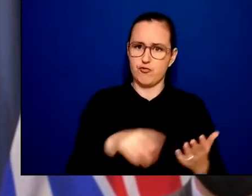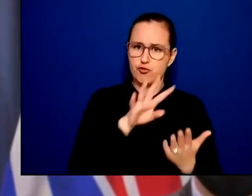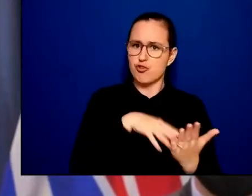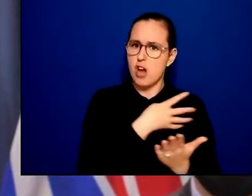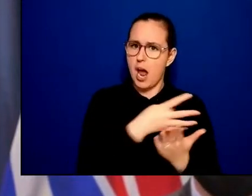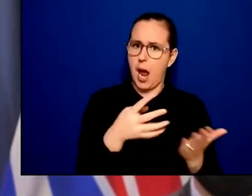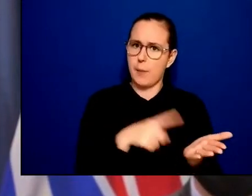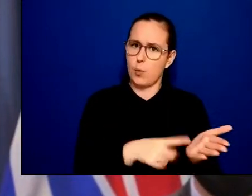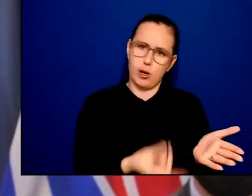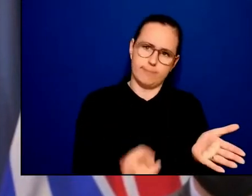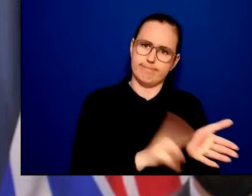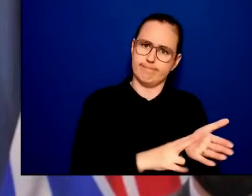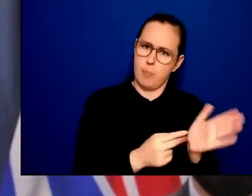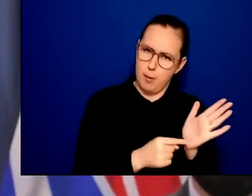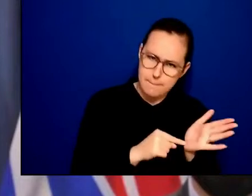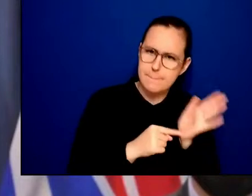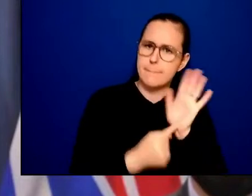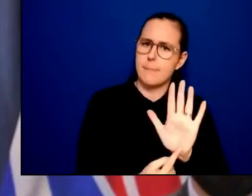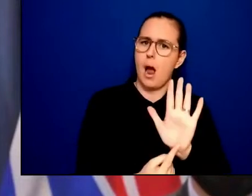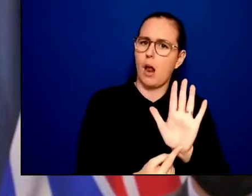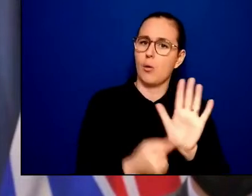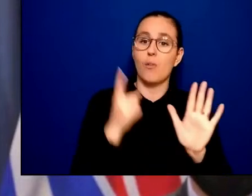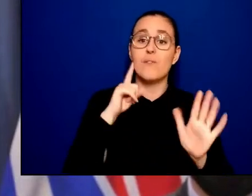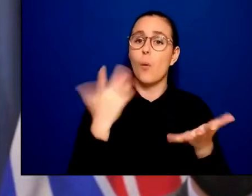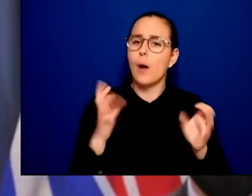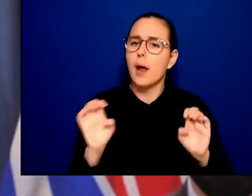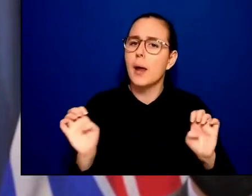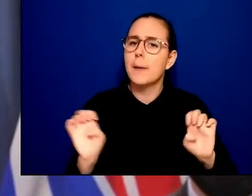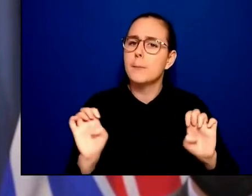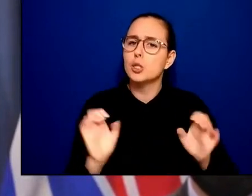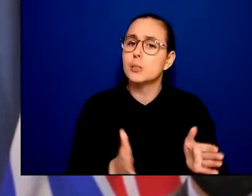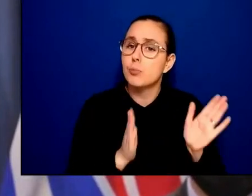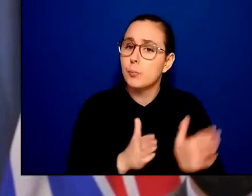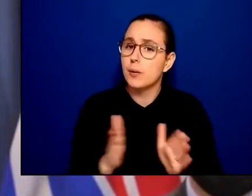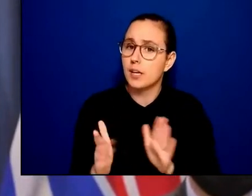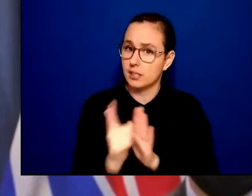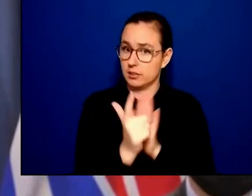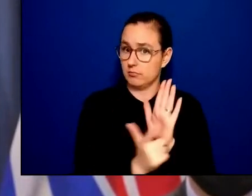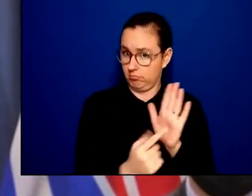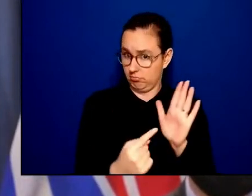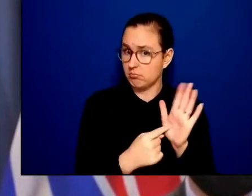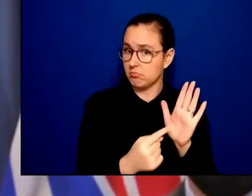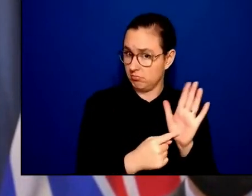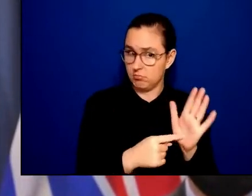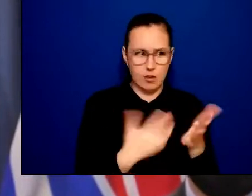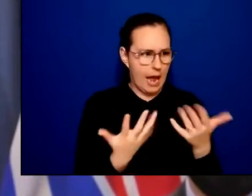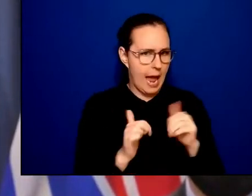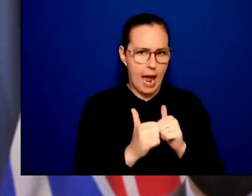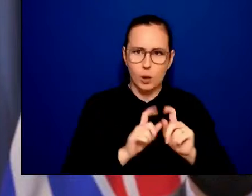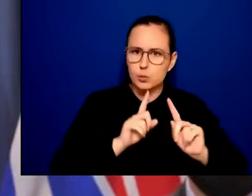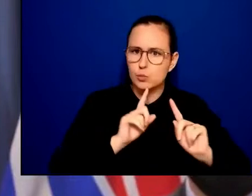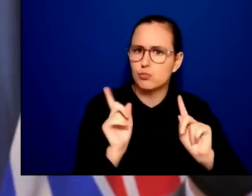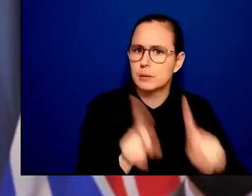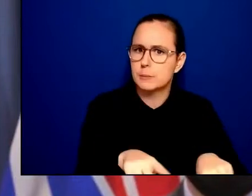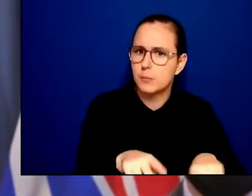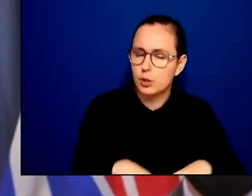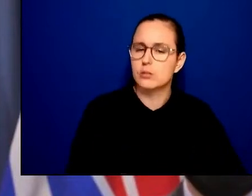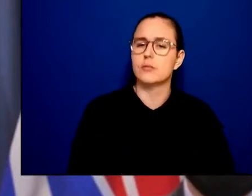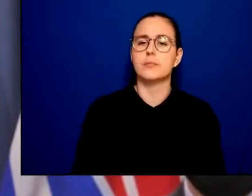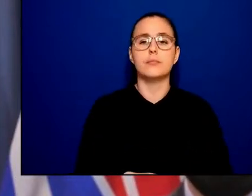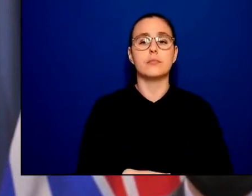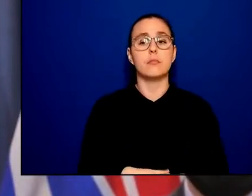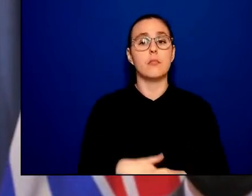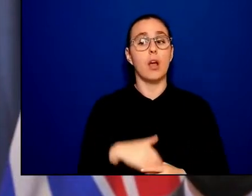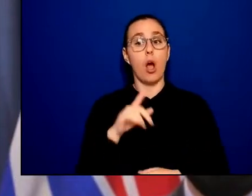in terms of emergency preparedness legislation and how to deal with that, encompassing not just response,